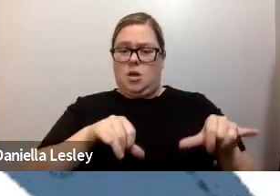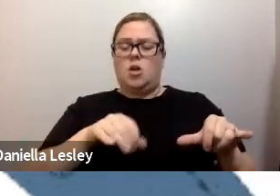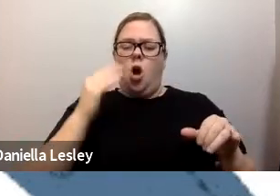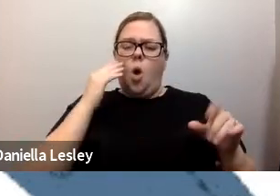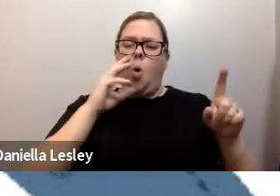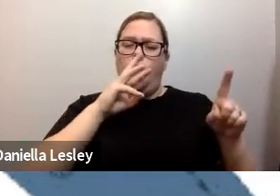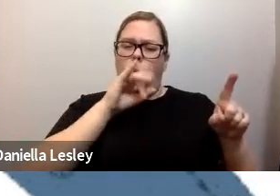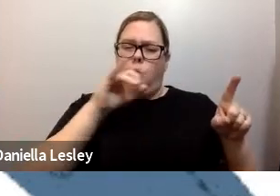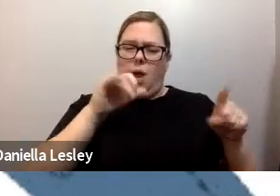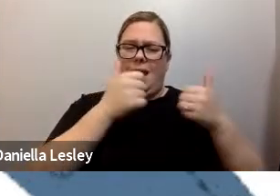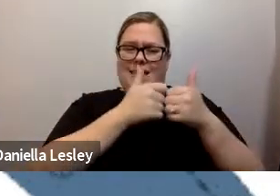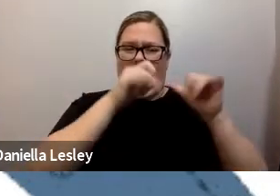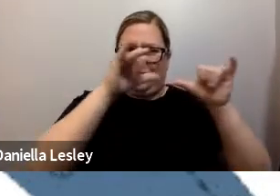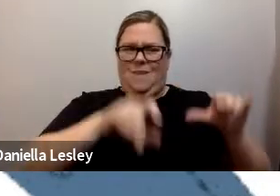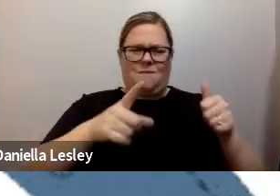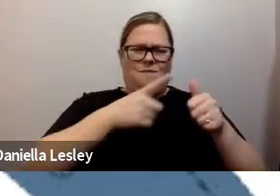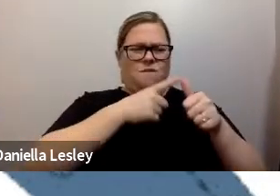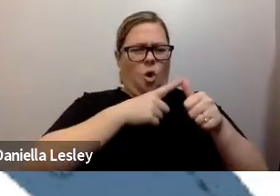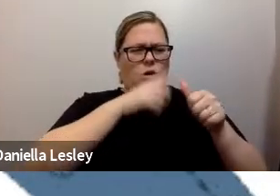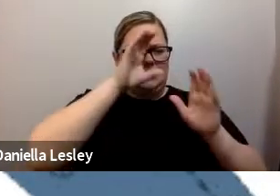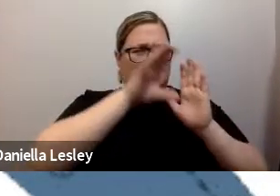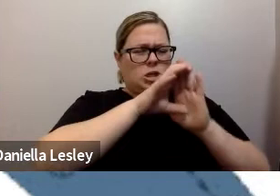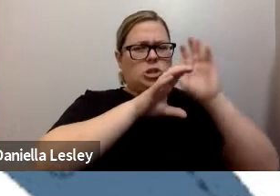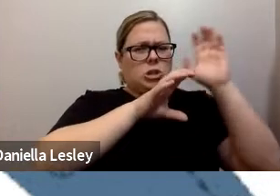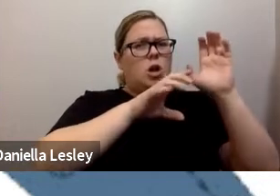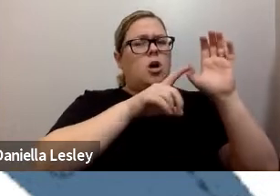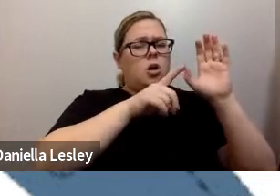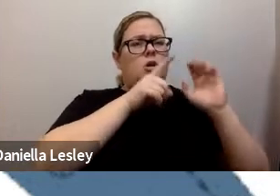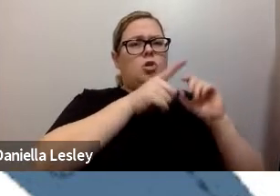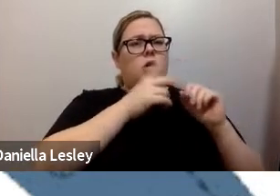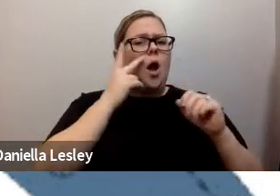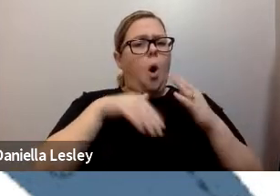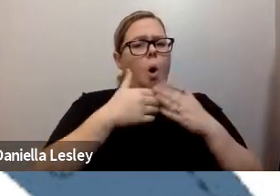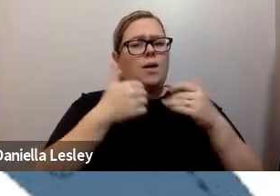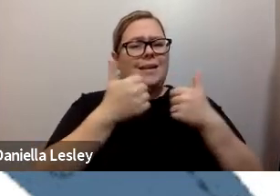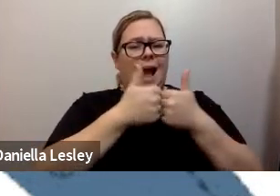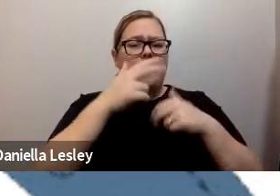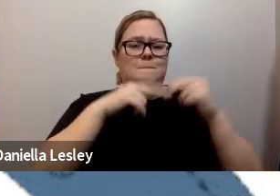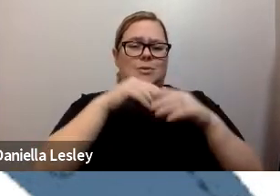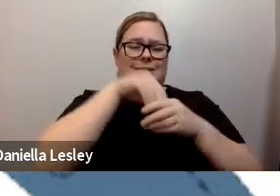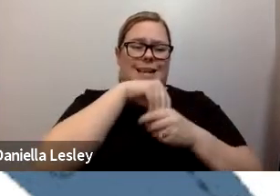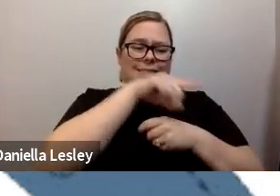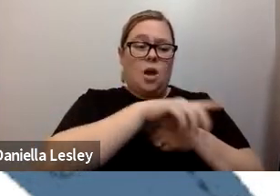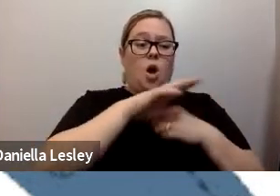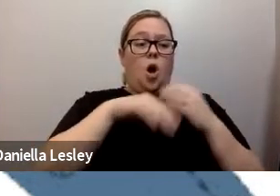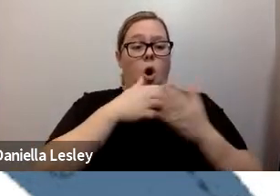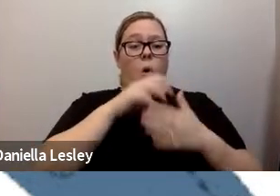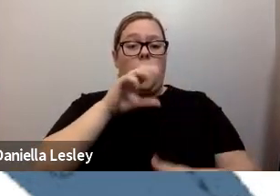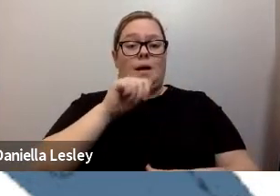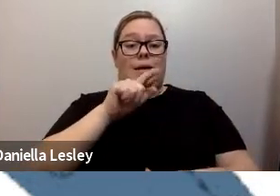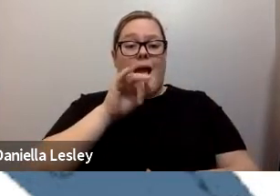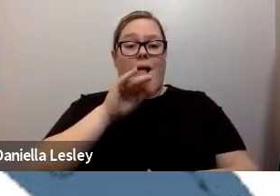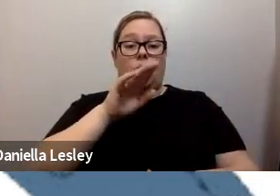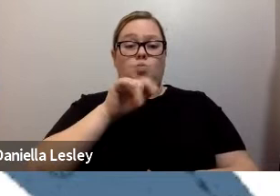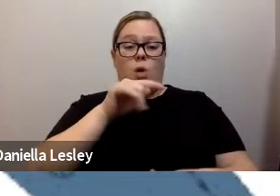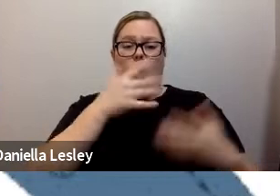system in our first iteration, all the games were built for the balance board, all the calibration was built for the balance board, and it was all